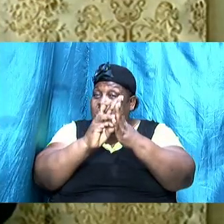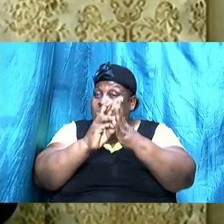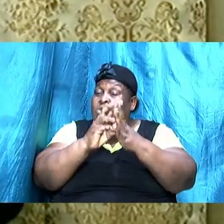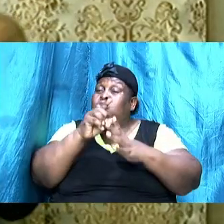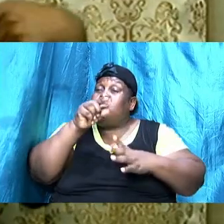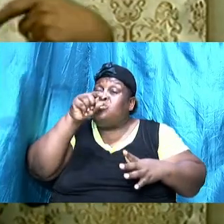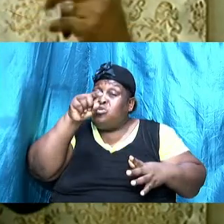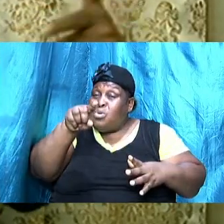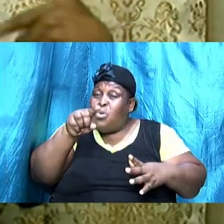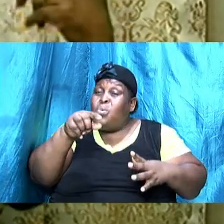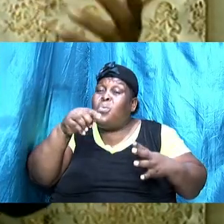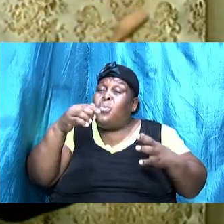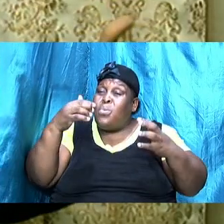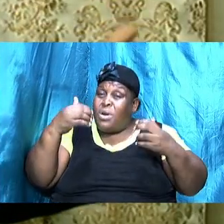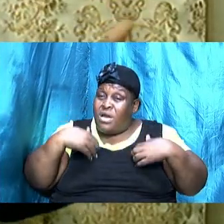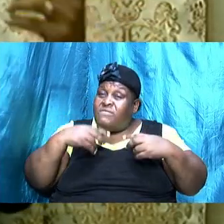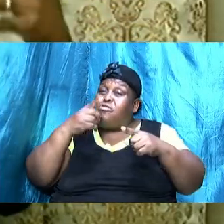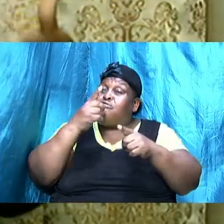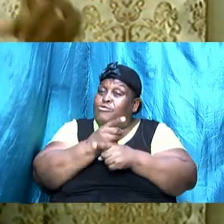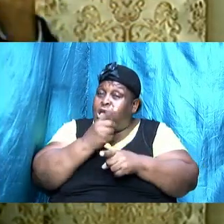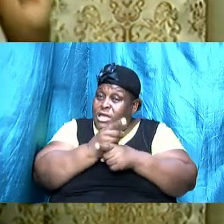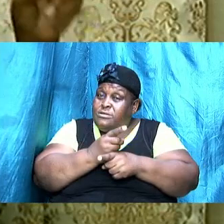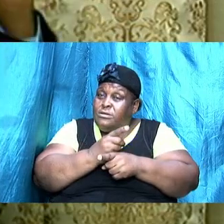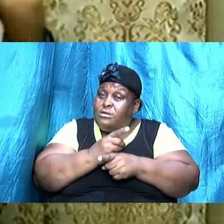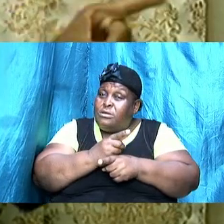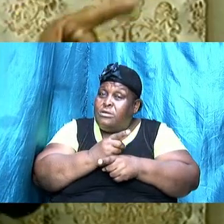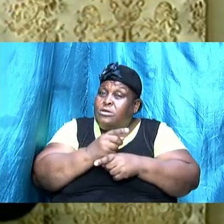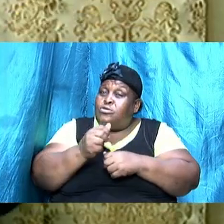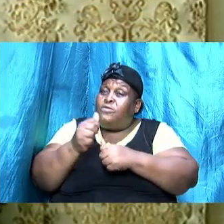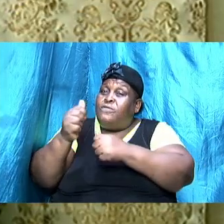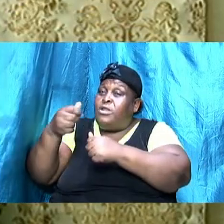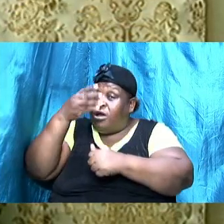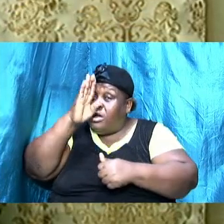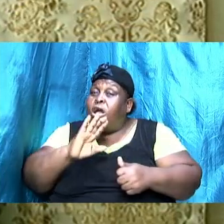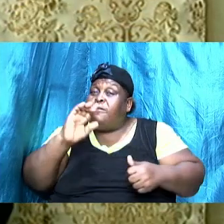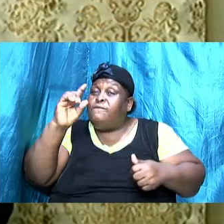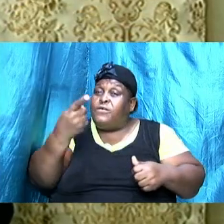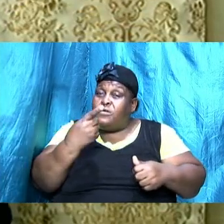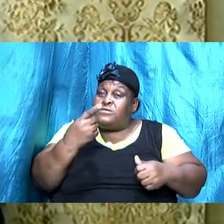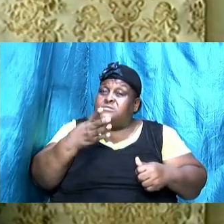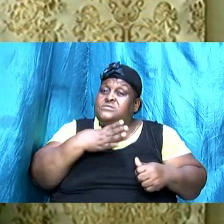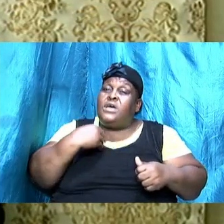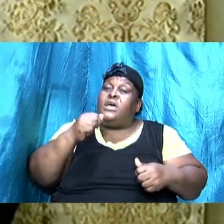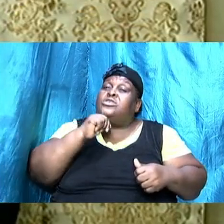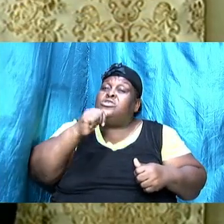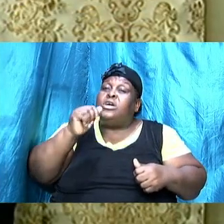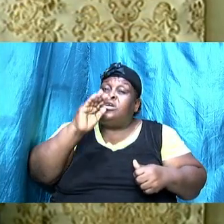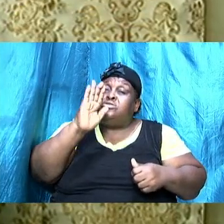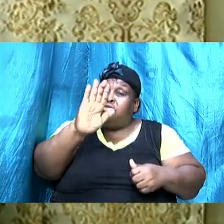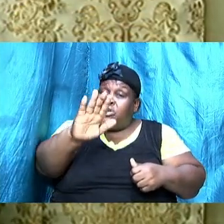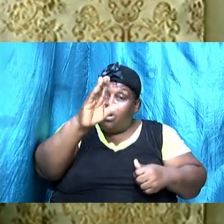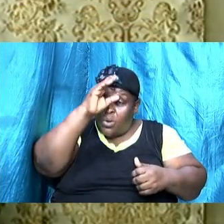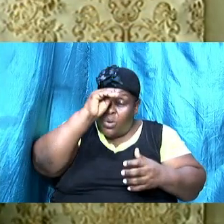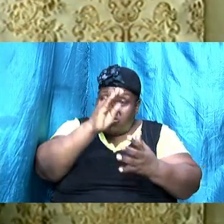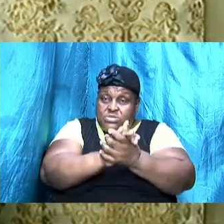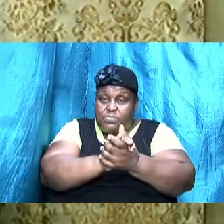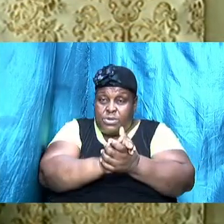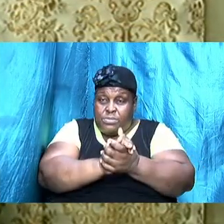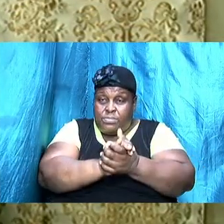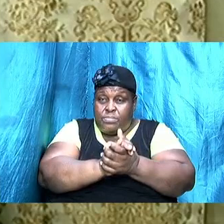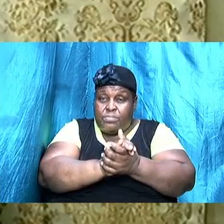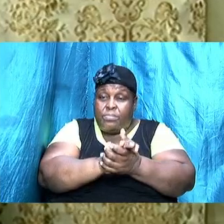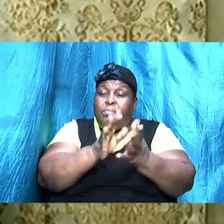then you have an obligation to follow God first and not him. Is that biblical? Let us